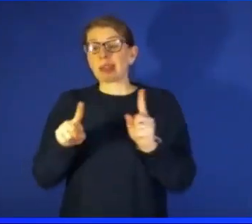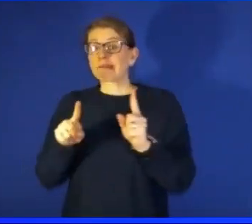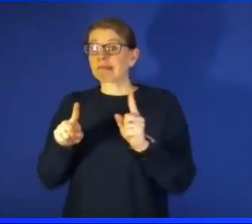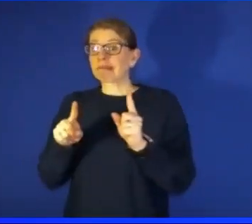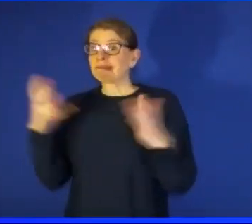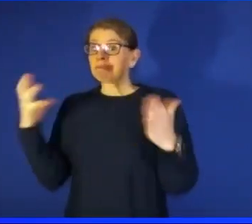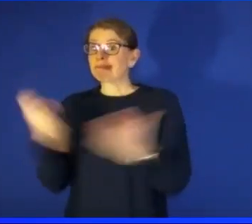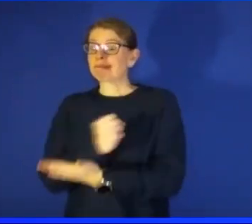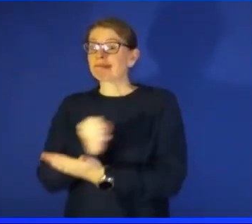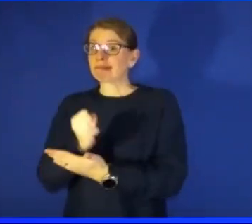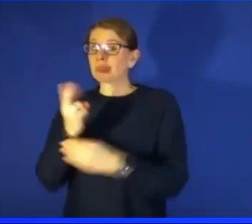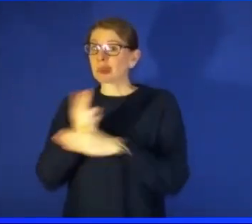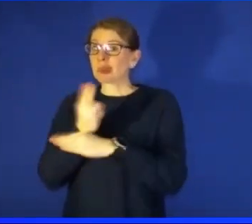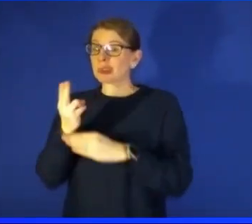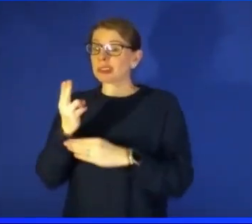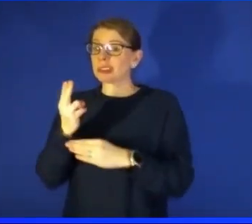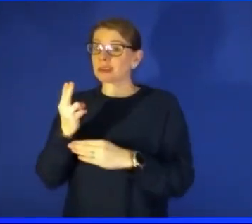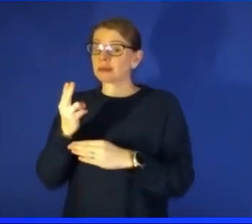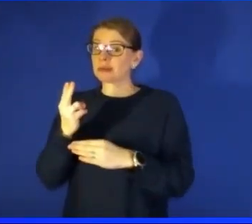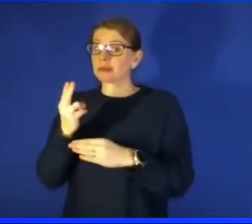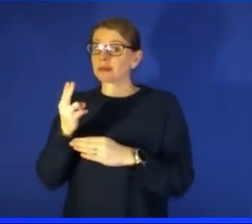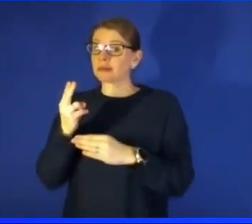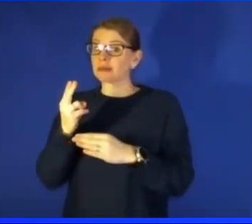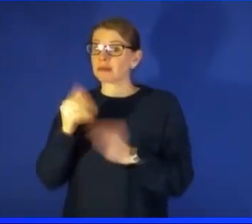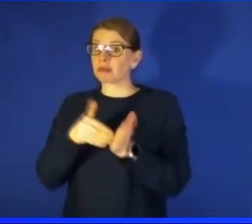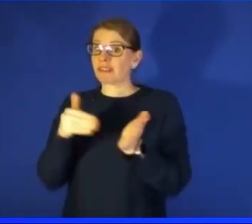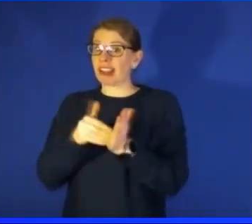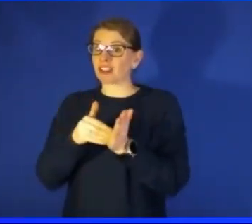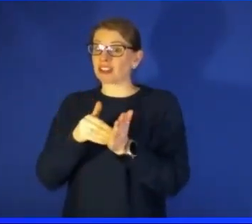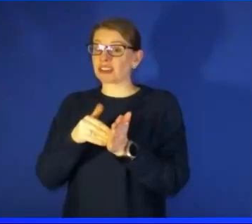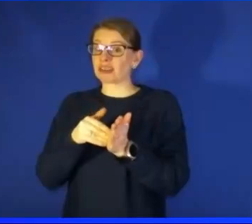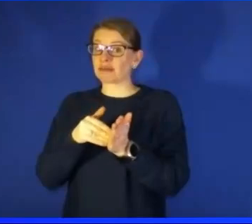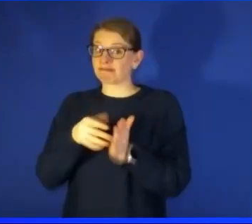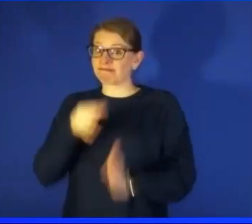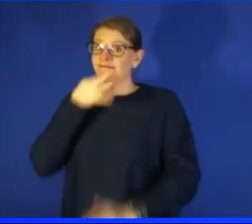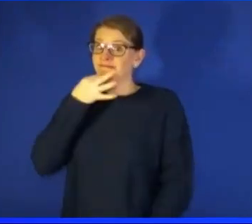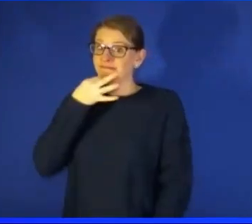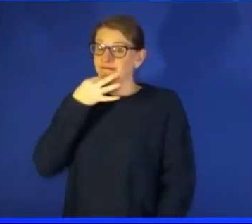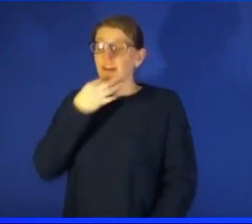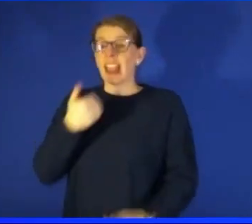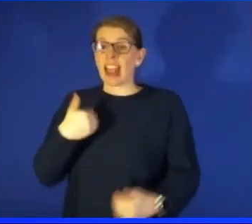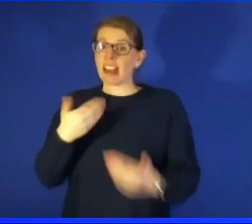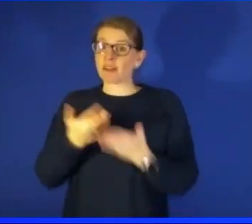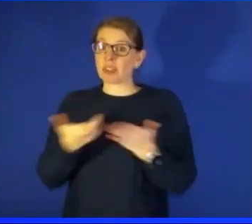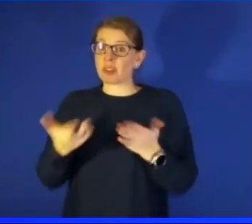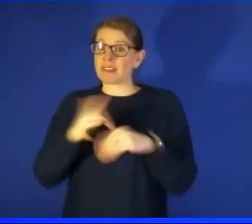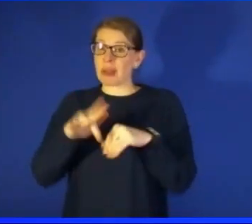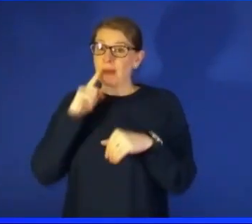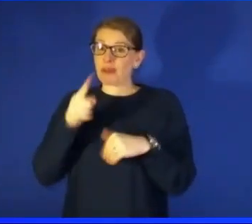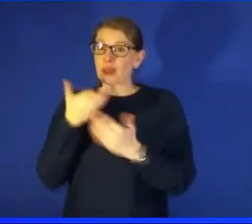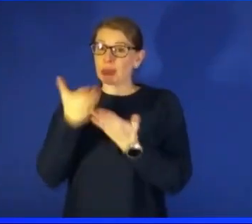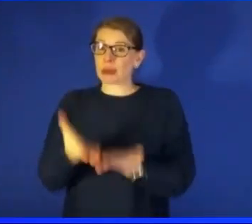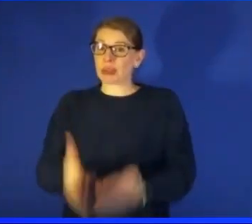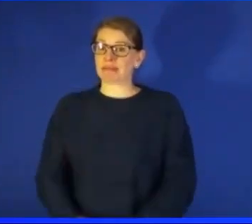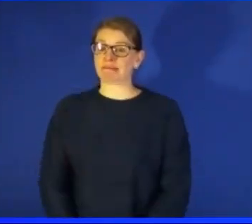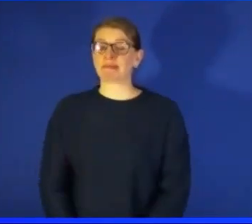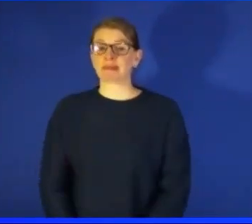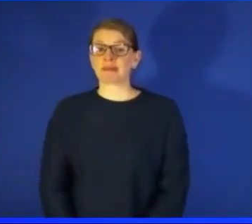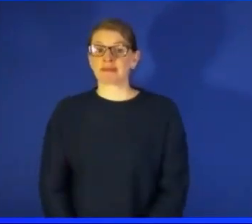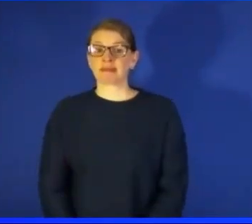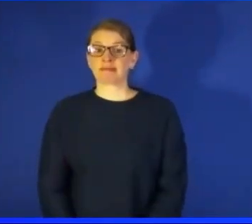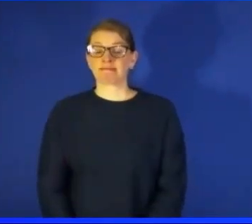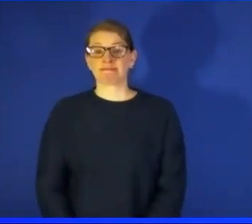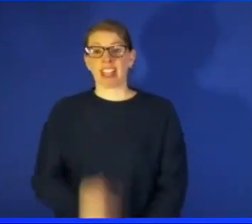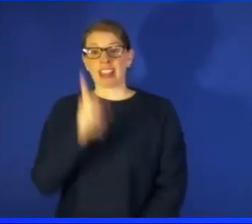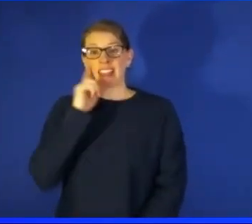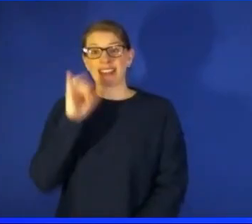and we have those resources and things available for you. So I really think that that's kind of the big thing right